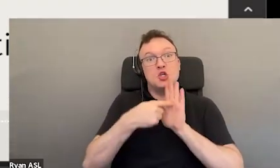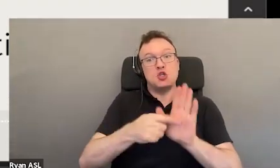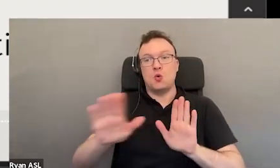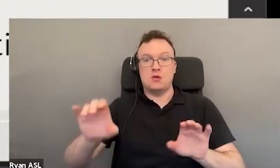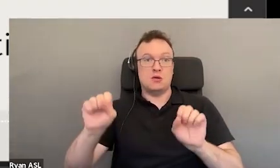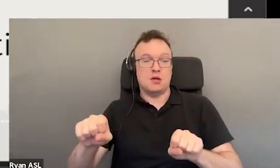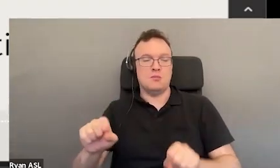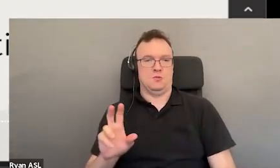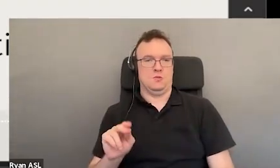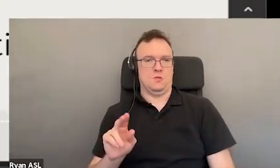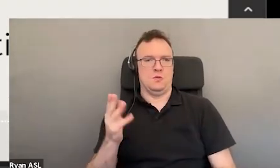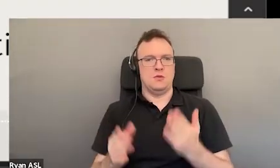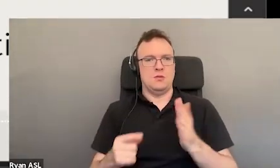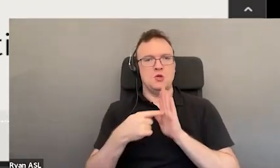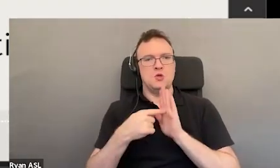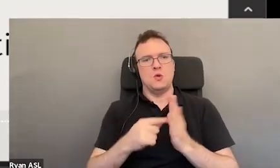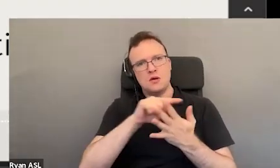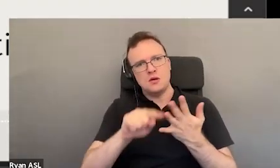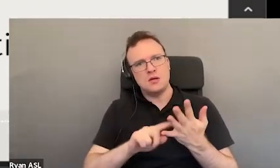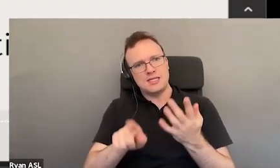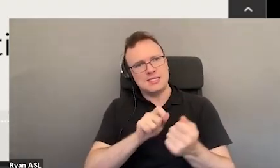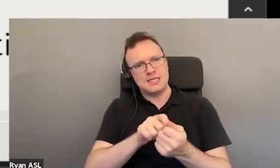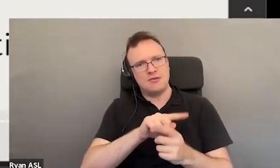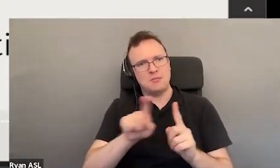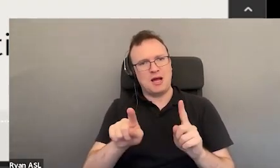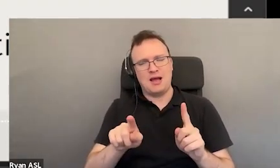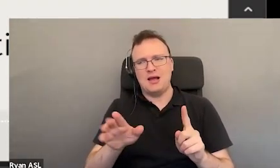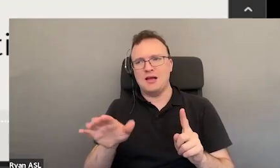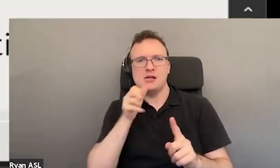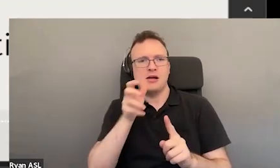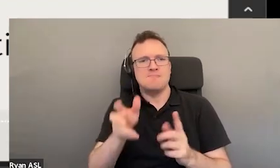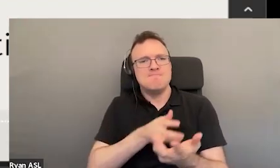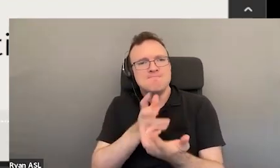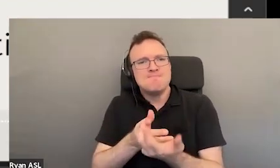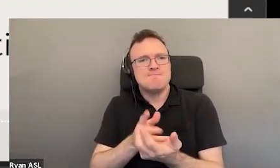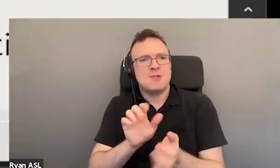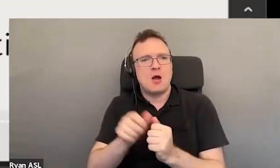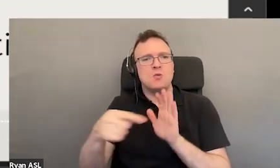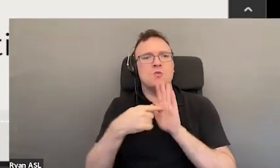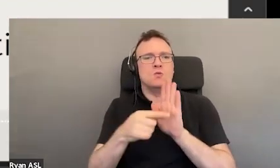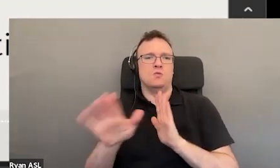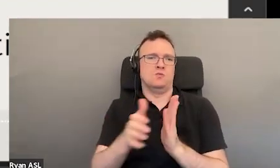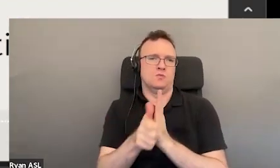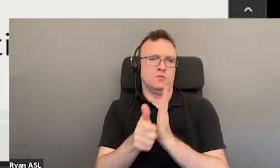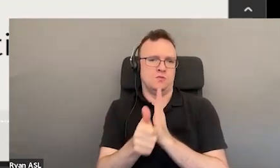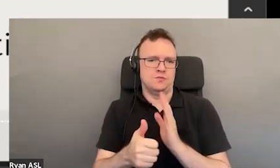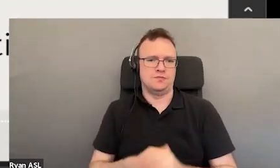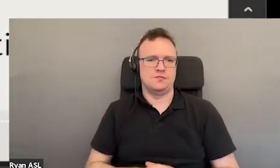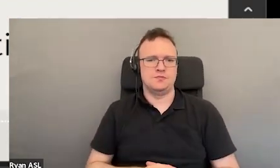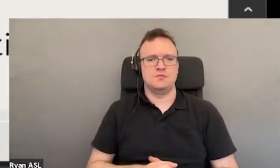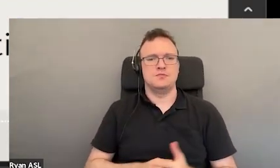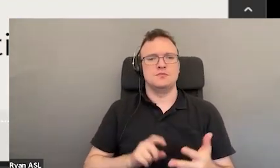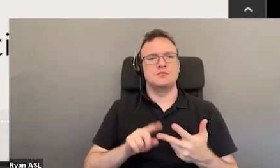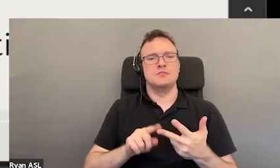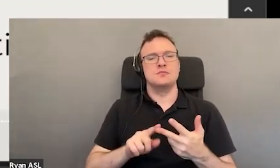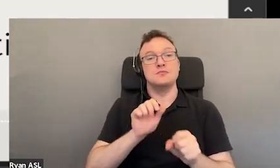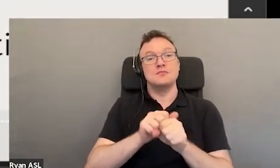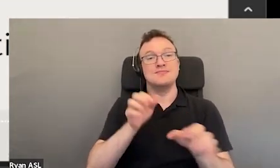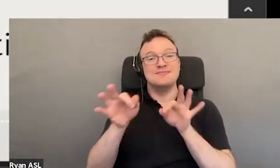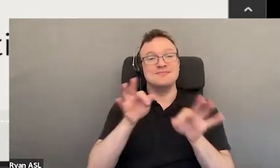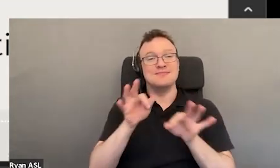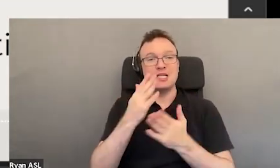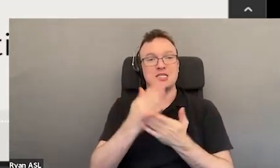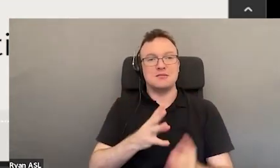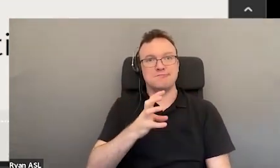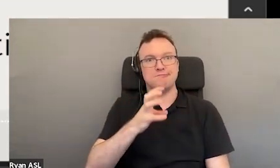talk a little bit more about that in a few moments as well. And my last point here is about rigid job descriptions. So for